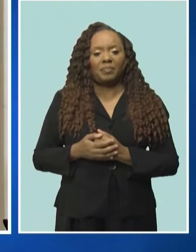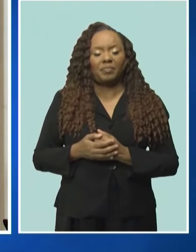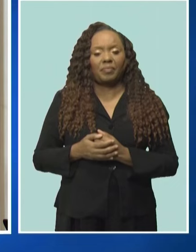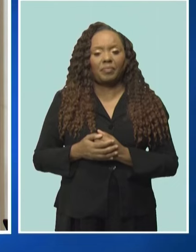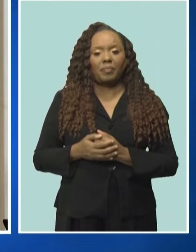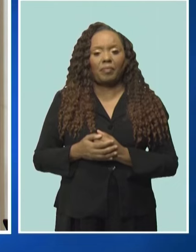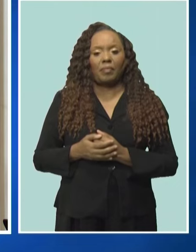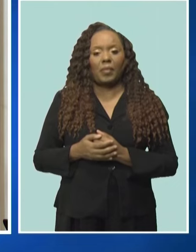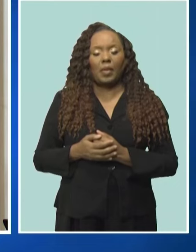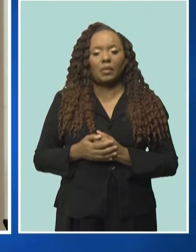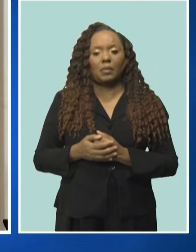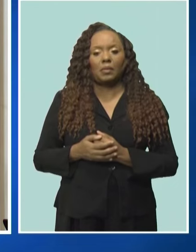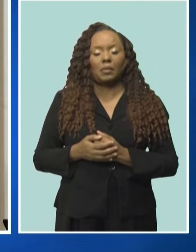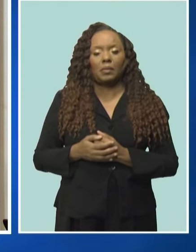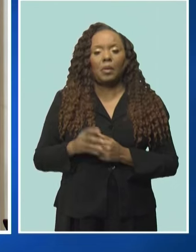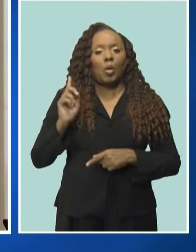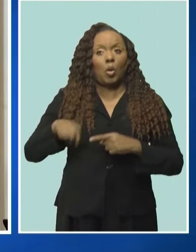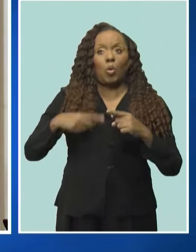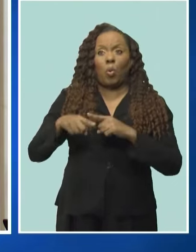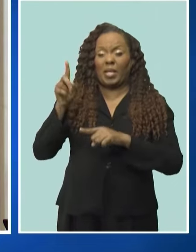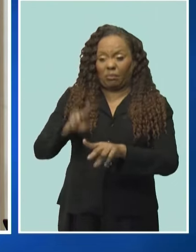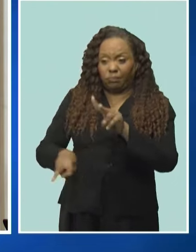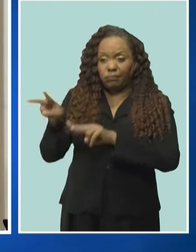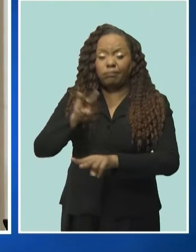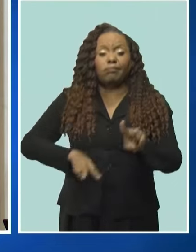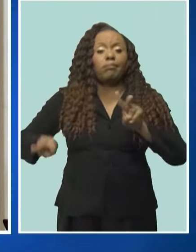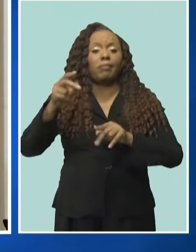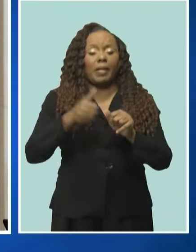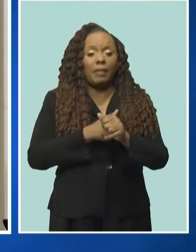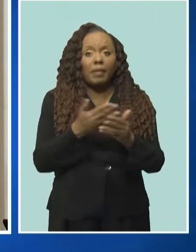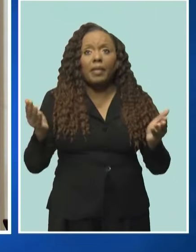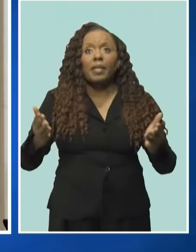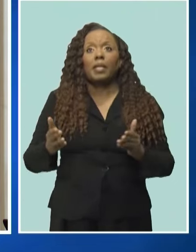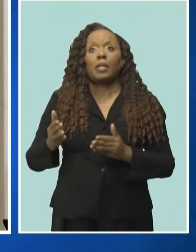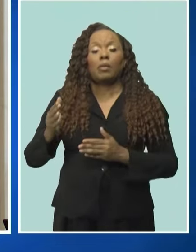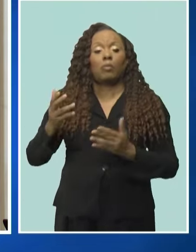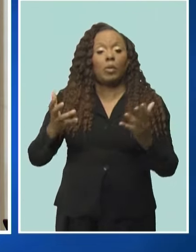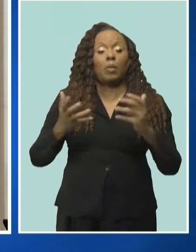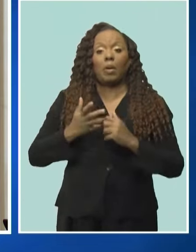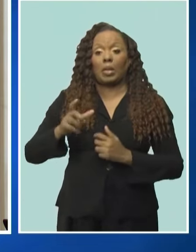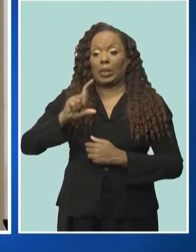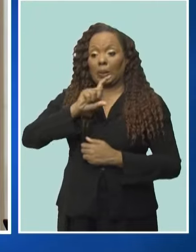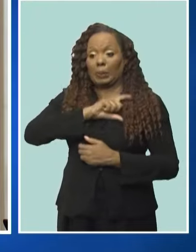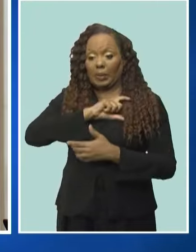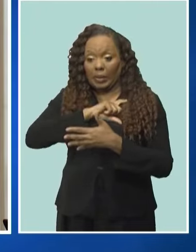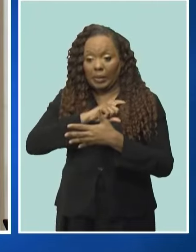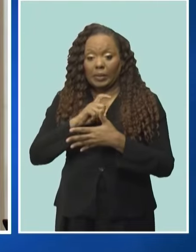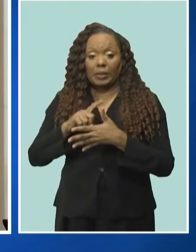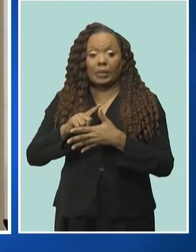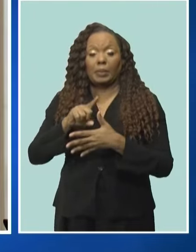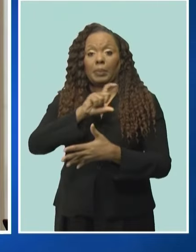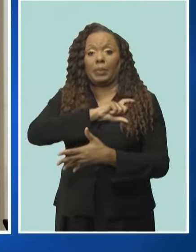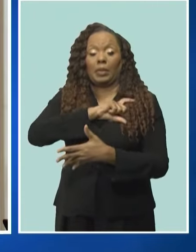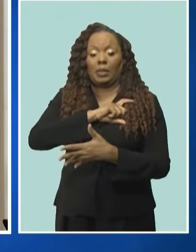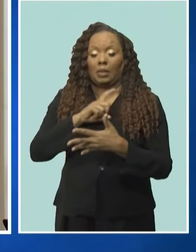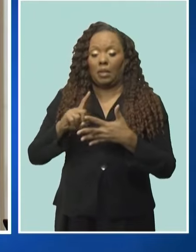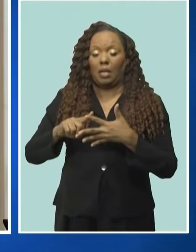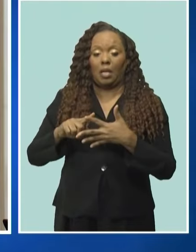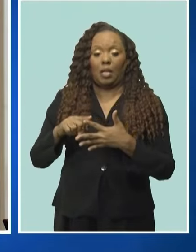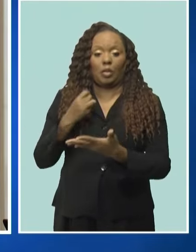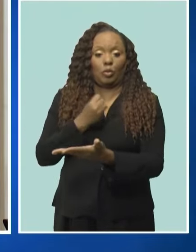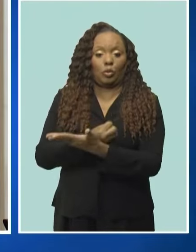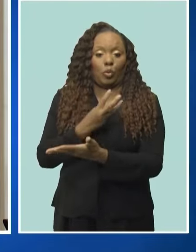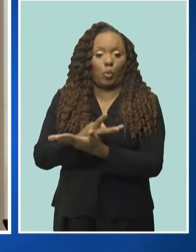all that's going on, we need a coordinated effort between the police, between the social workers